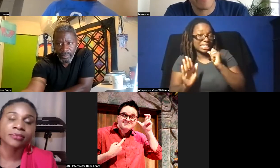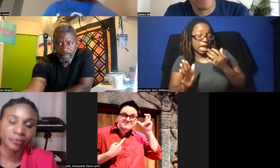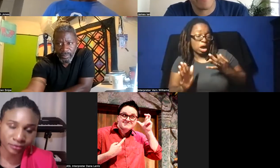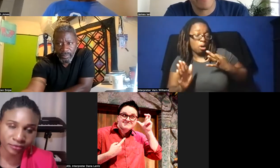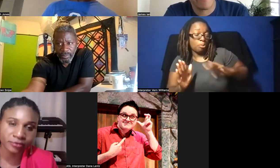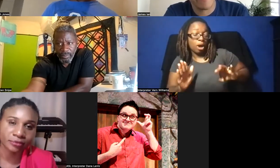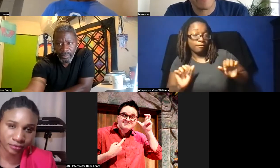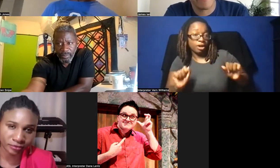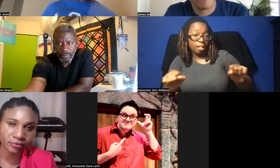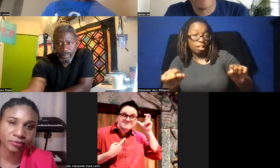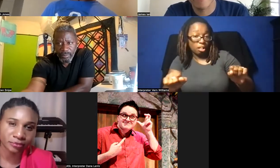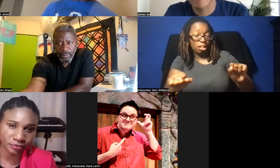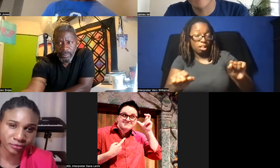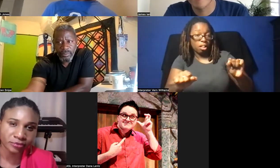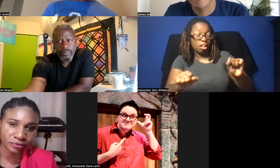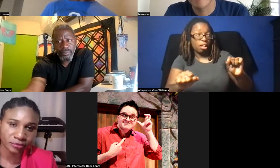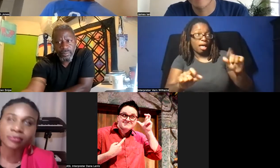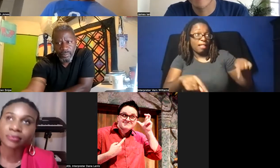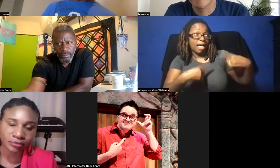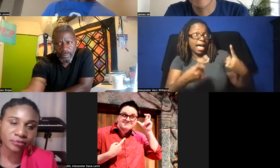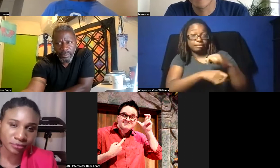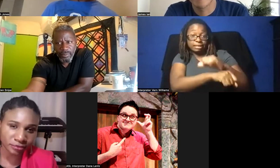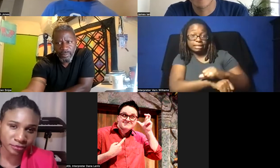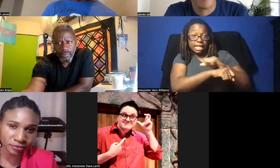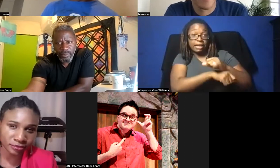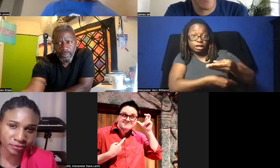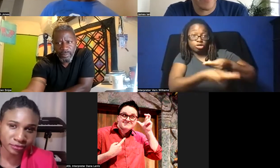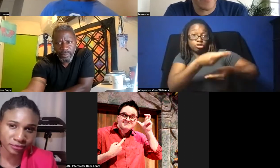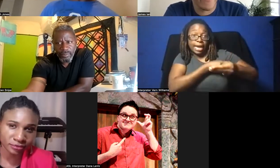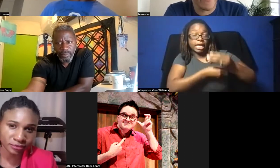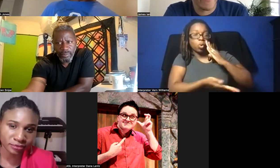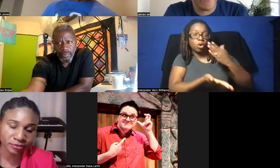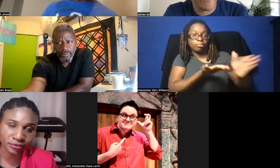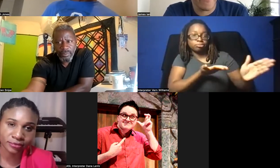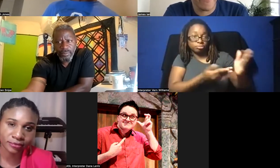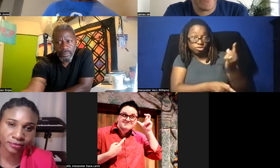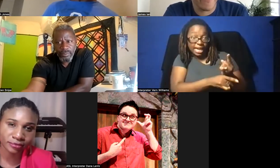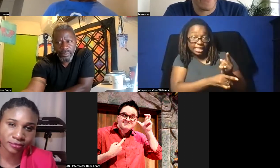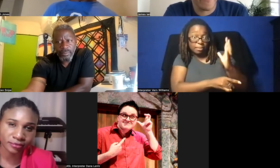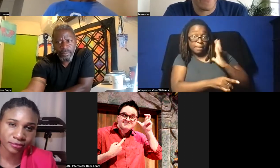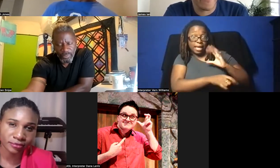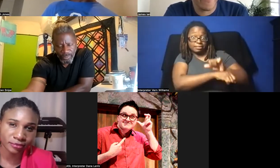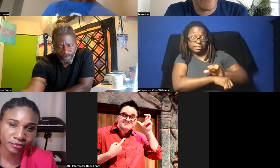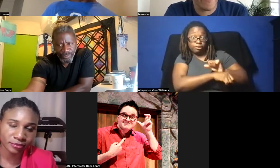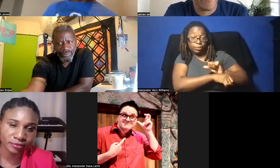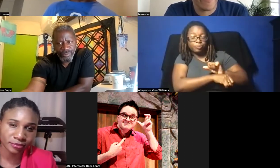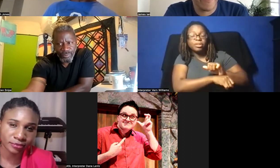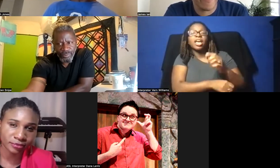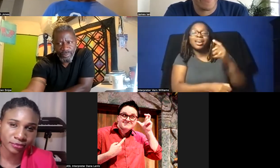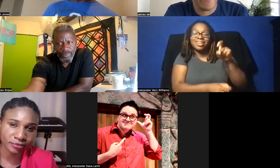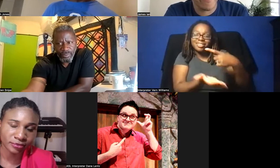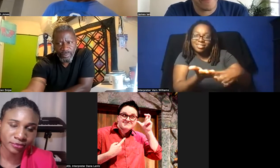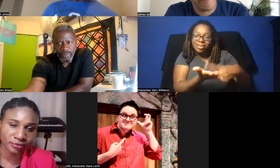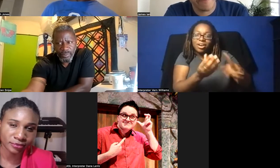in the chattel slavery trade for the last half century, you are alligator bait. We have to talk about how the clinging